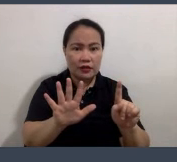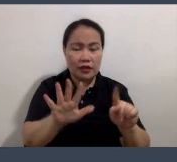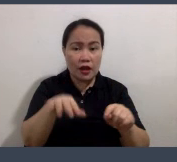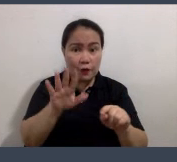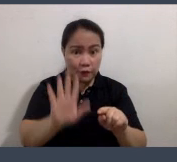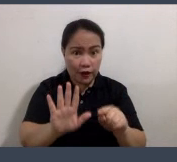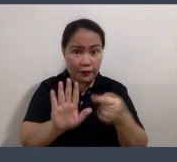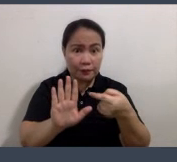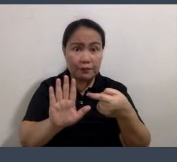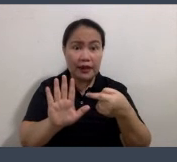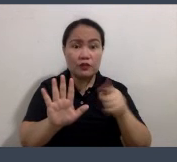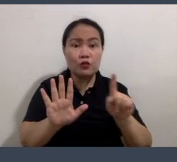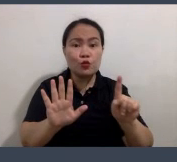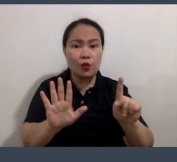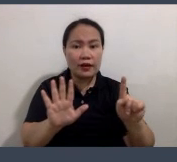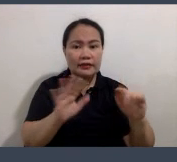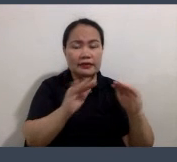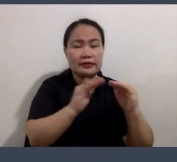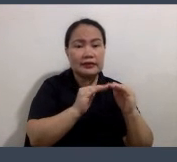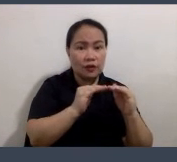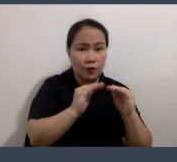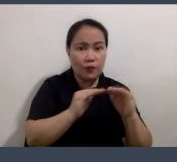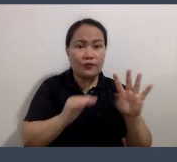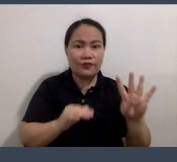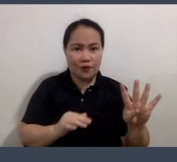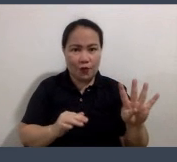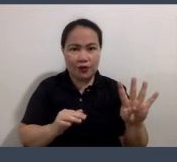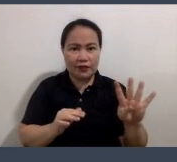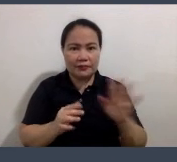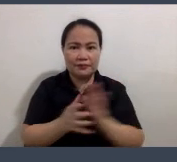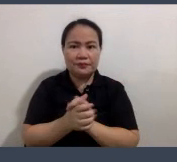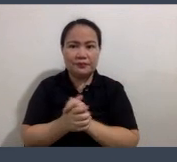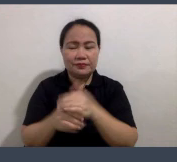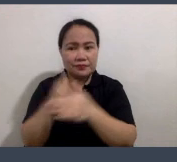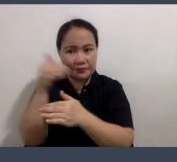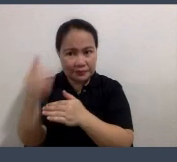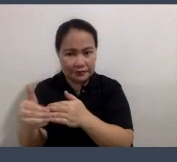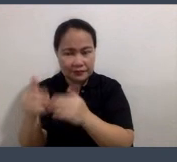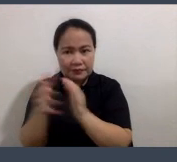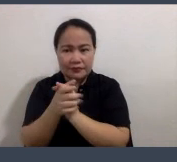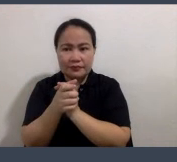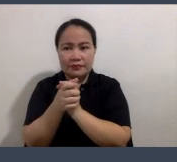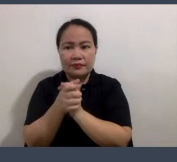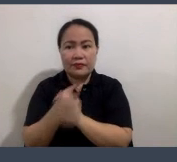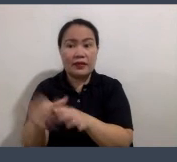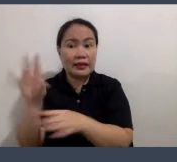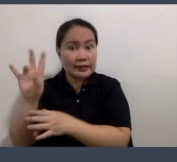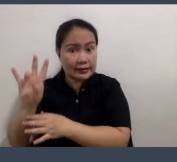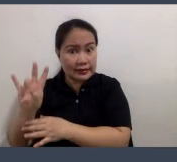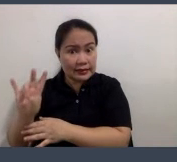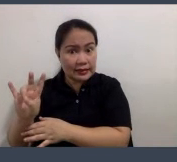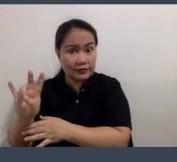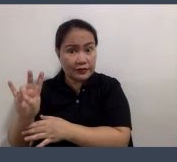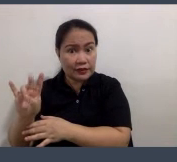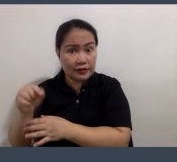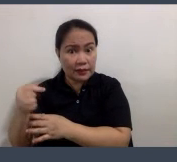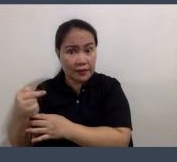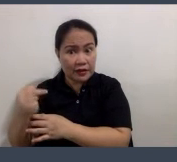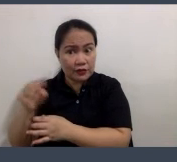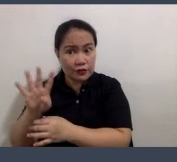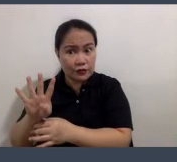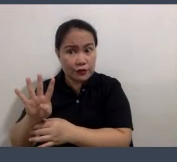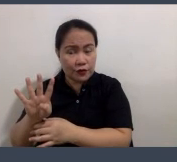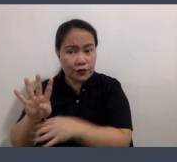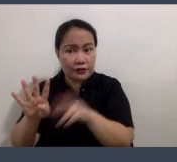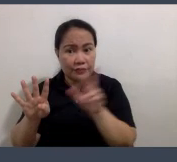us simplify. 5 minus 1, that is 4. Next, 7 minus 4,